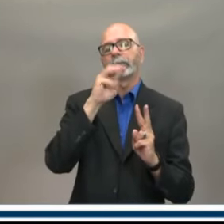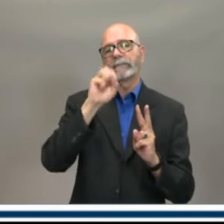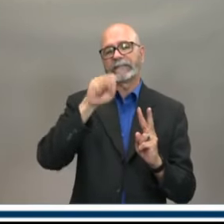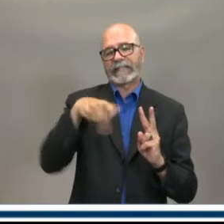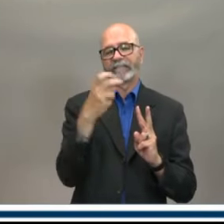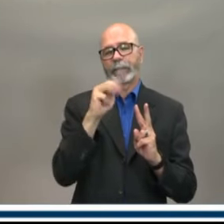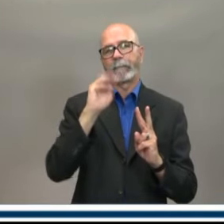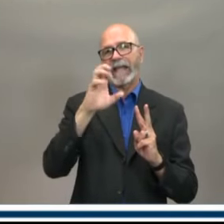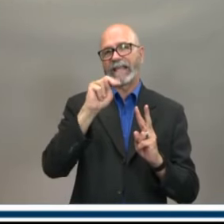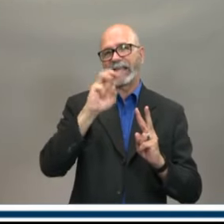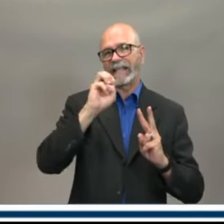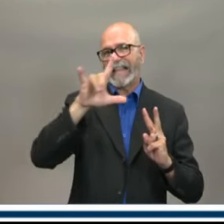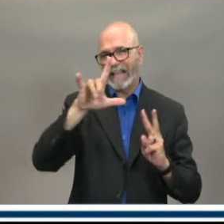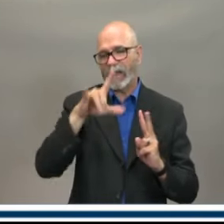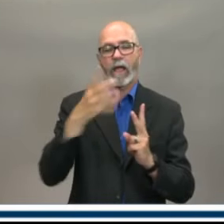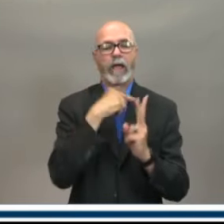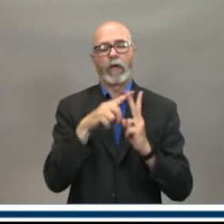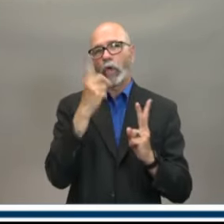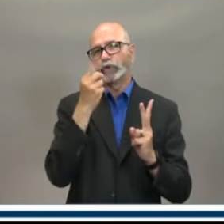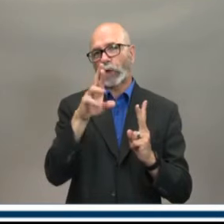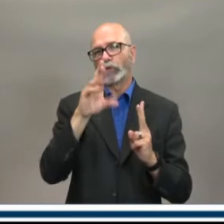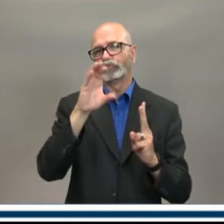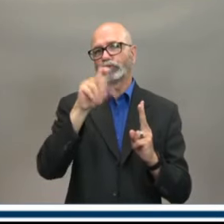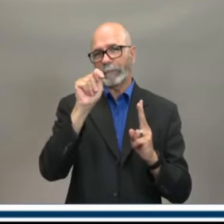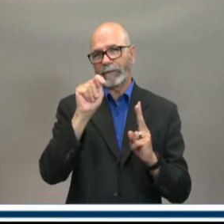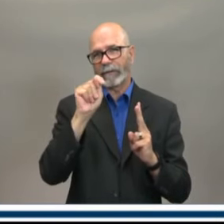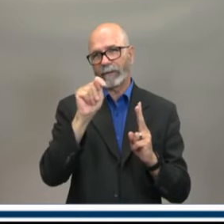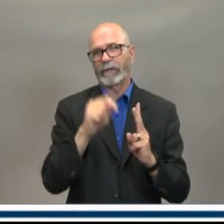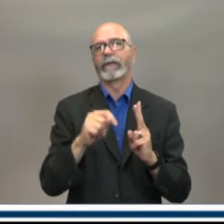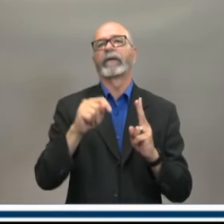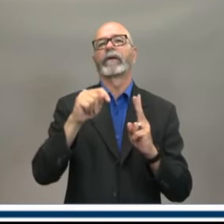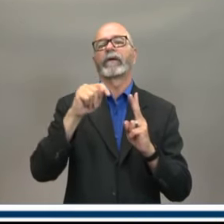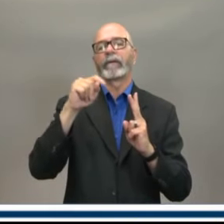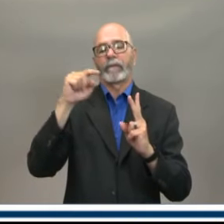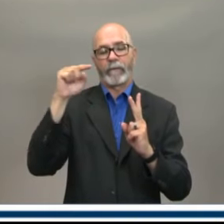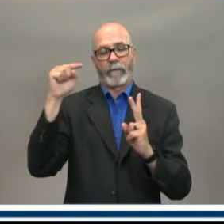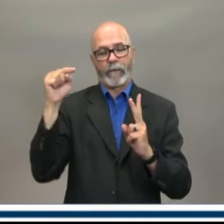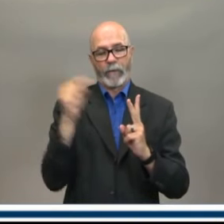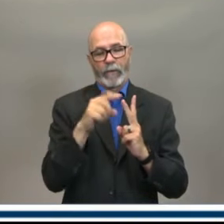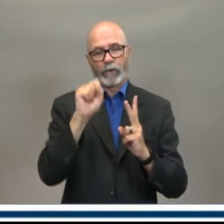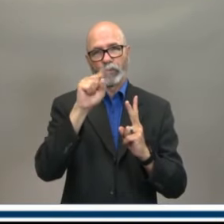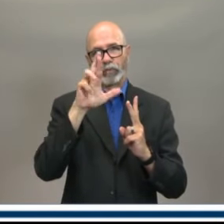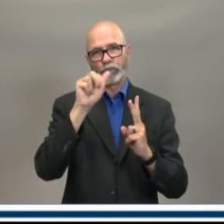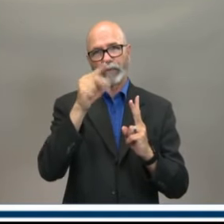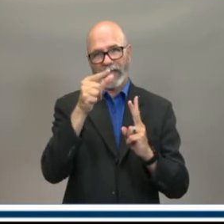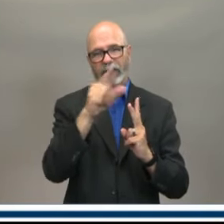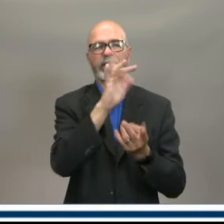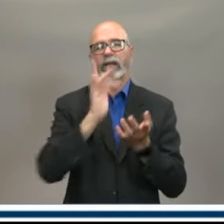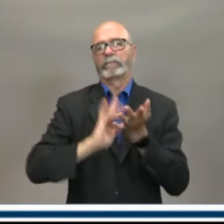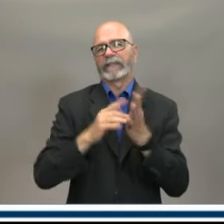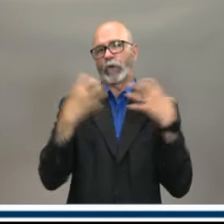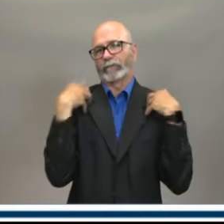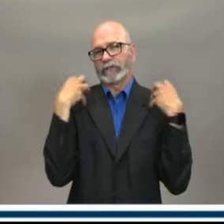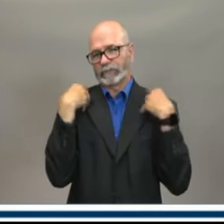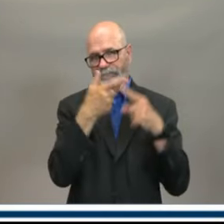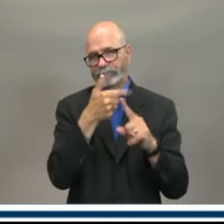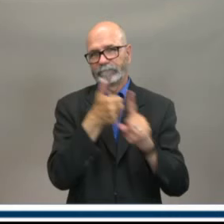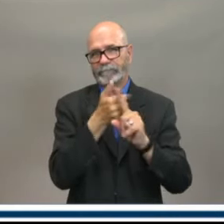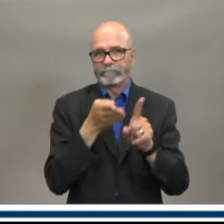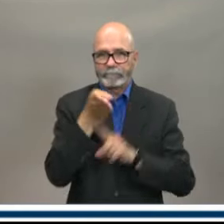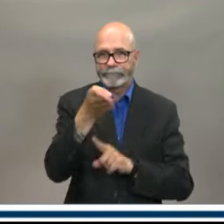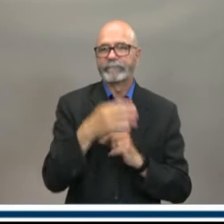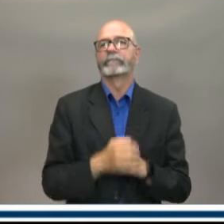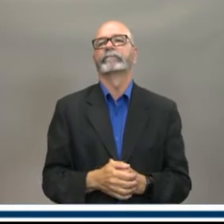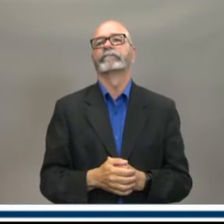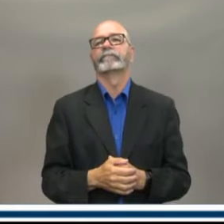and Nova Scotia's Chief Medical Officer of Health, Dr. Robert Strang. Go ahead, Premier. Thank you, Chrissy. Good afternoon, everyone. Before I turn it over to Dr. Strang, I want